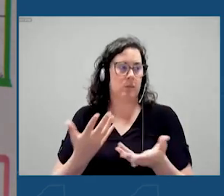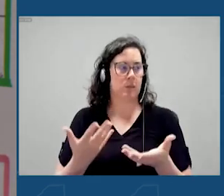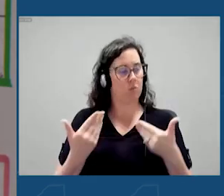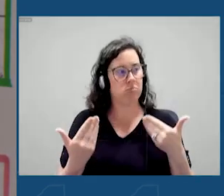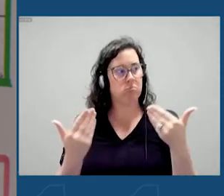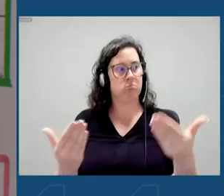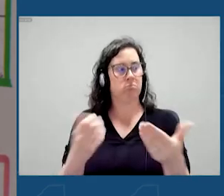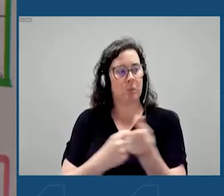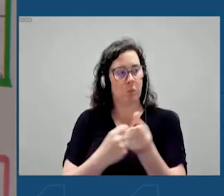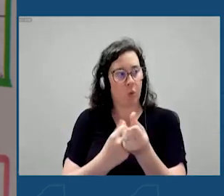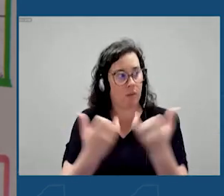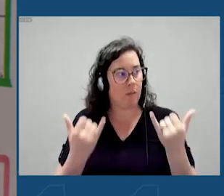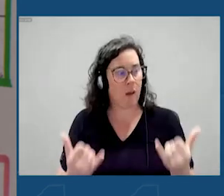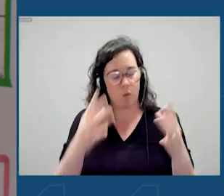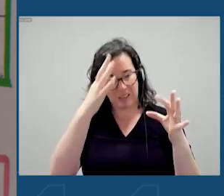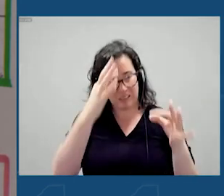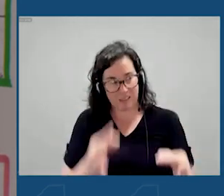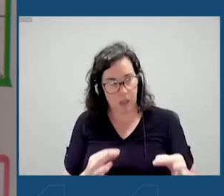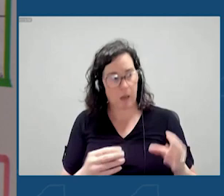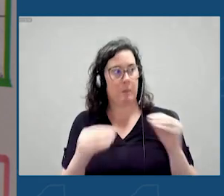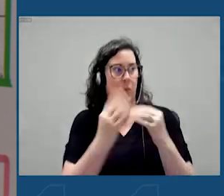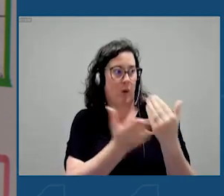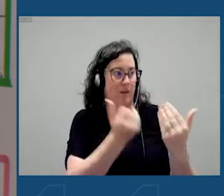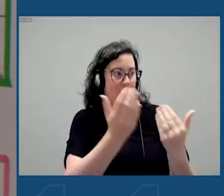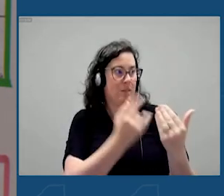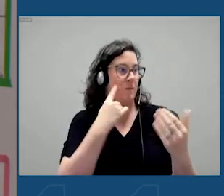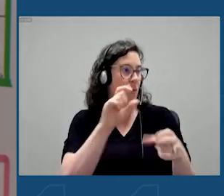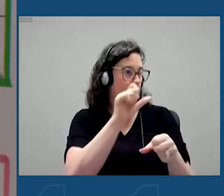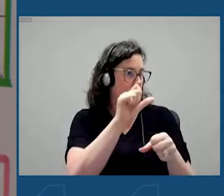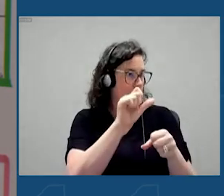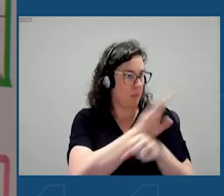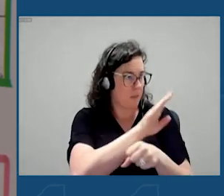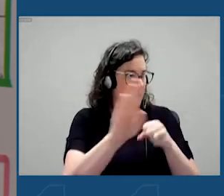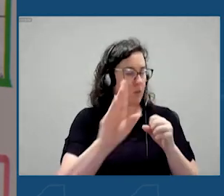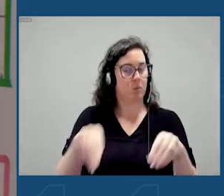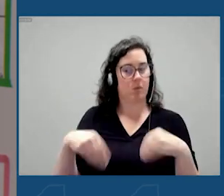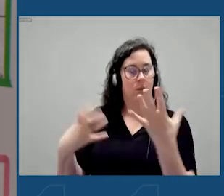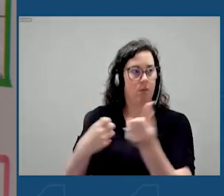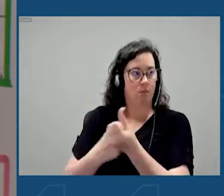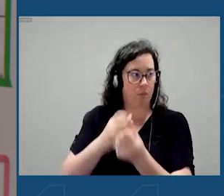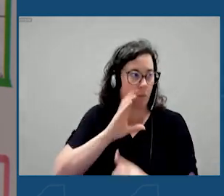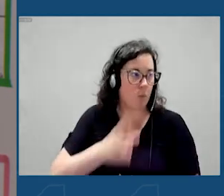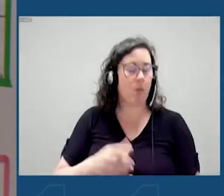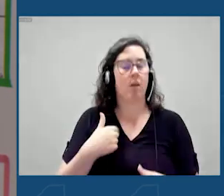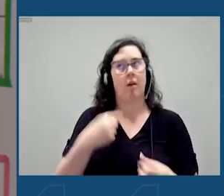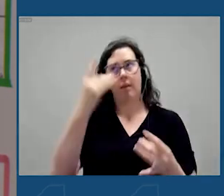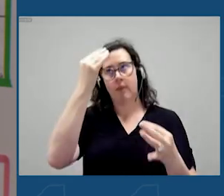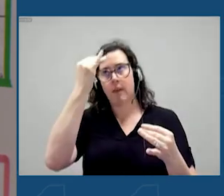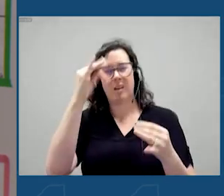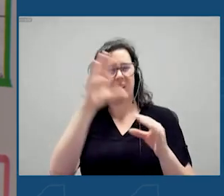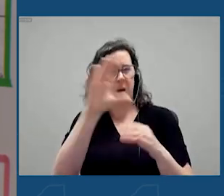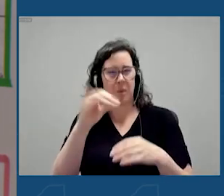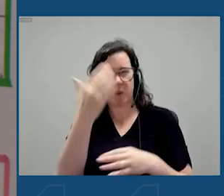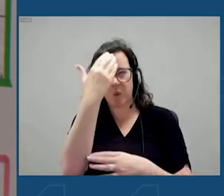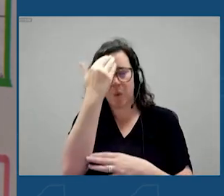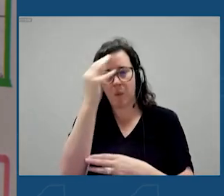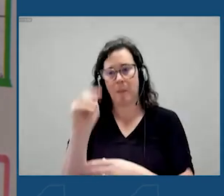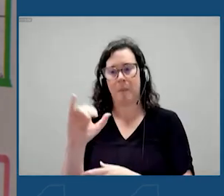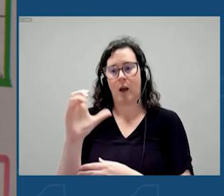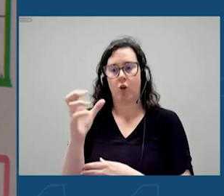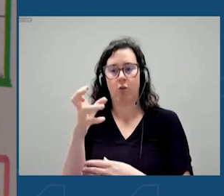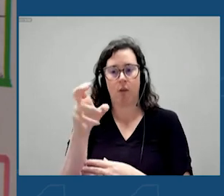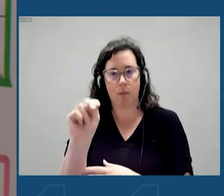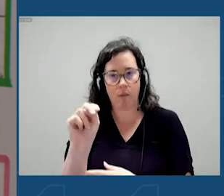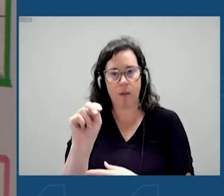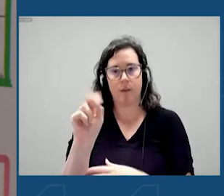make it easier for employers to provide assistance. And I think about companies like Micron. You may have heard of Micron, the